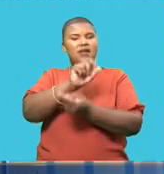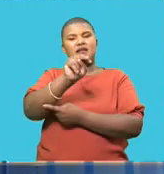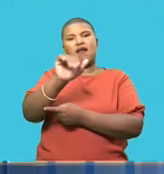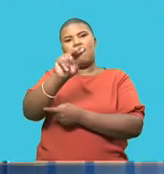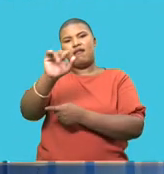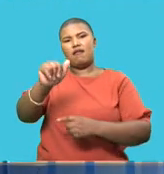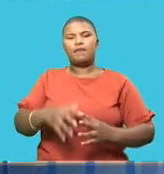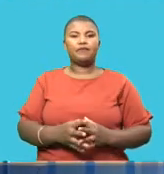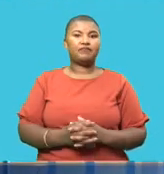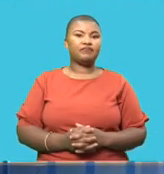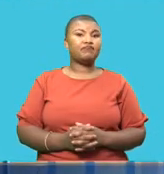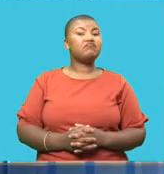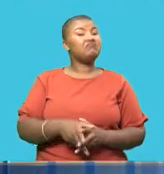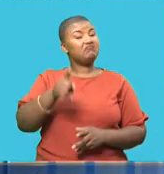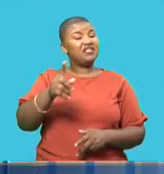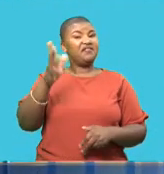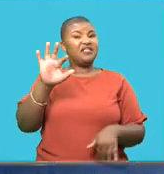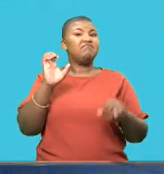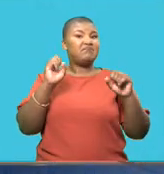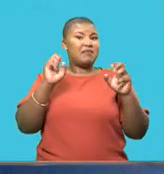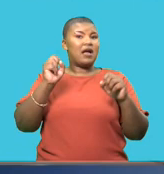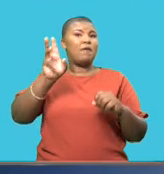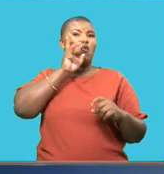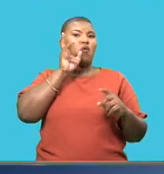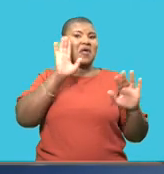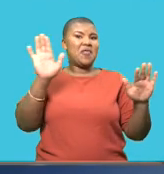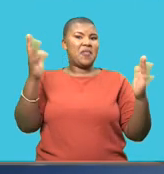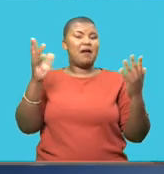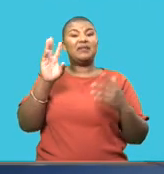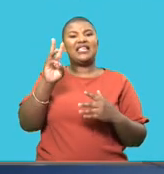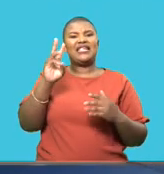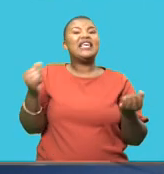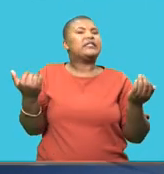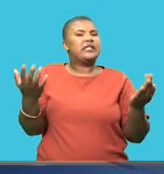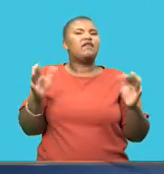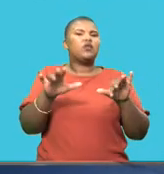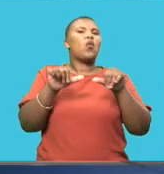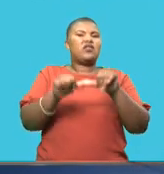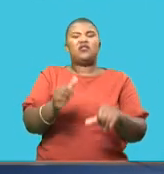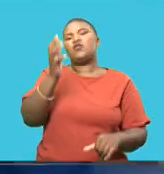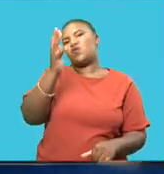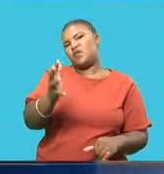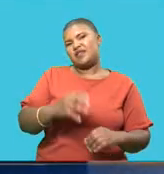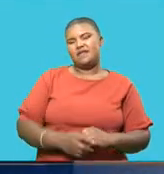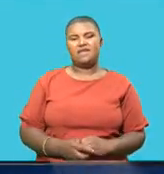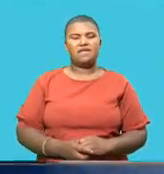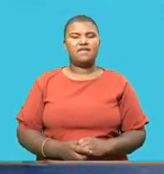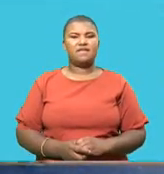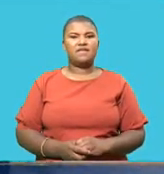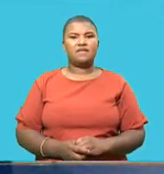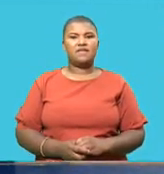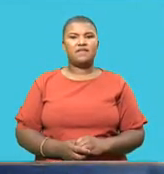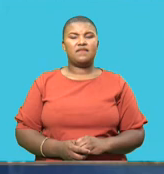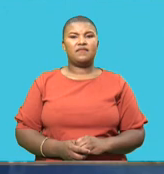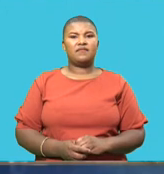Khadebe Khiba, o bolela ha tema ena ya ho kwalwa ha metsi ke ke ya ba le motshelela o mobe phethahatsong ya tshebetso ya bona ya ho fana